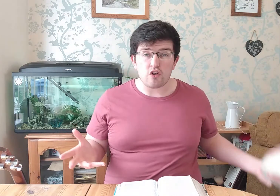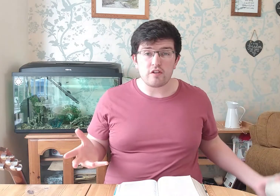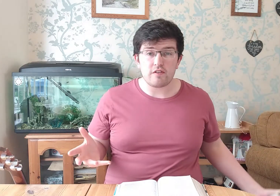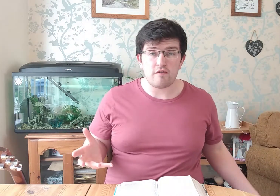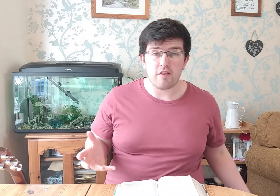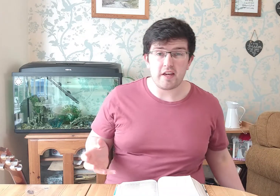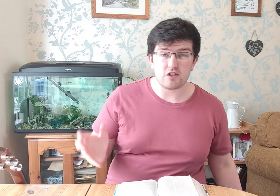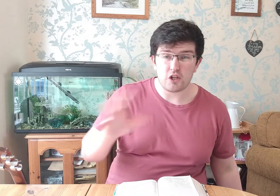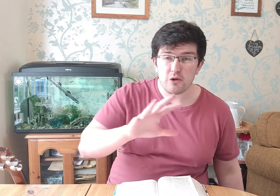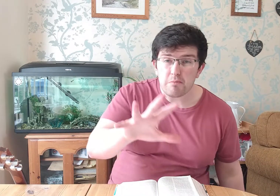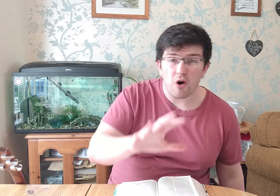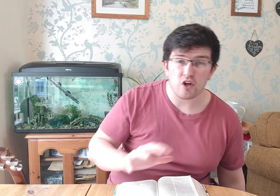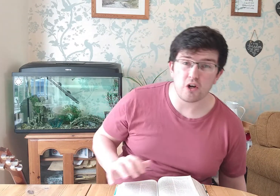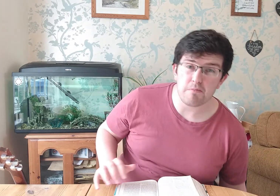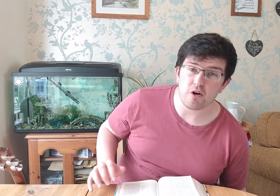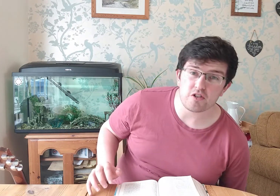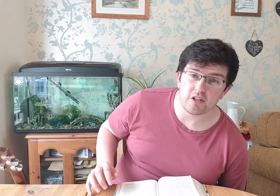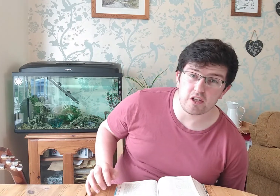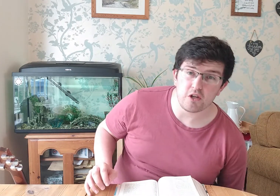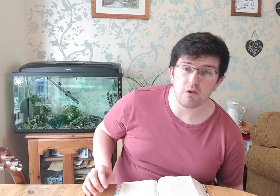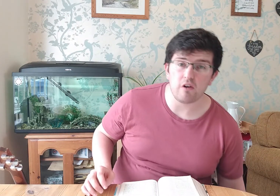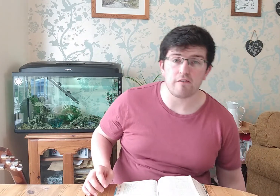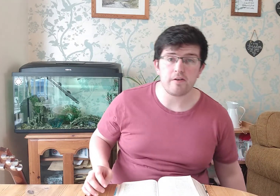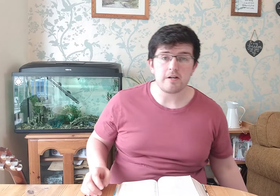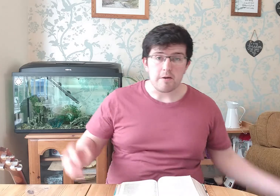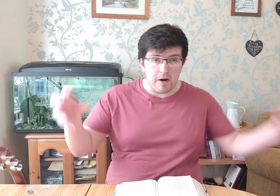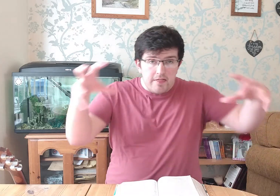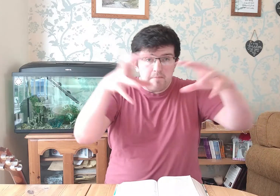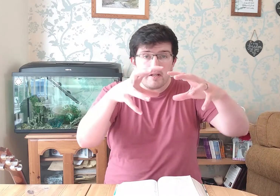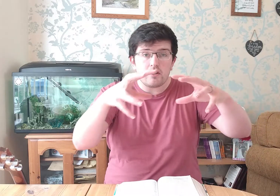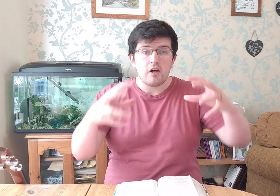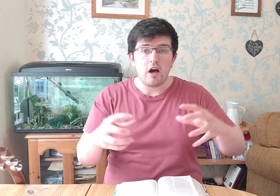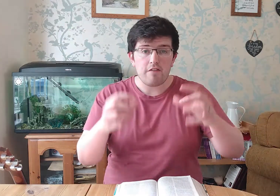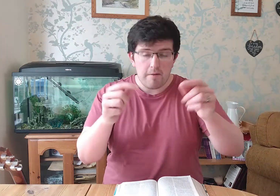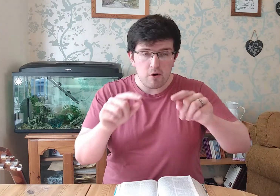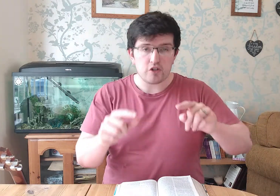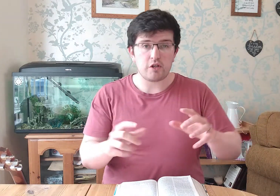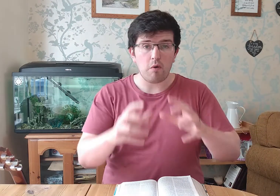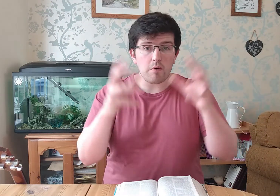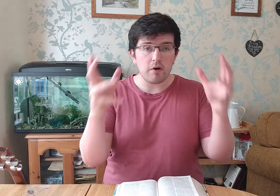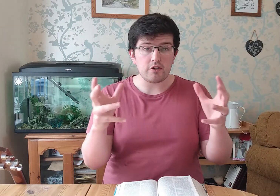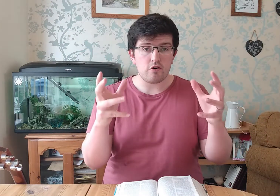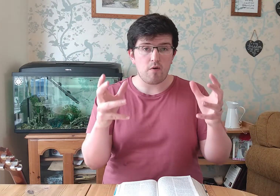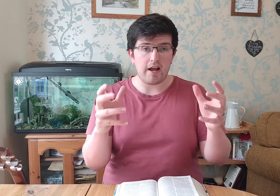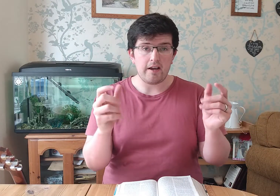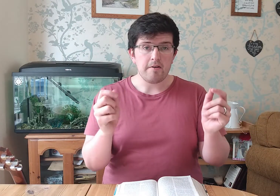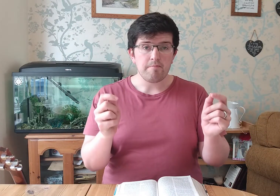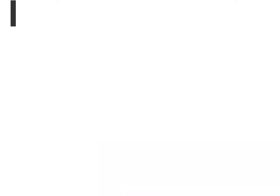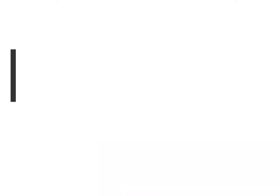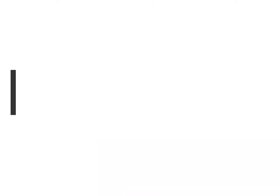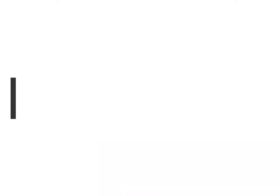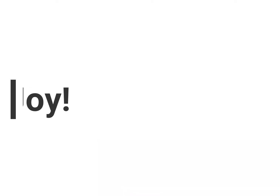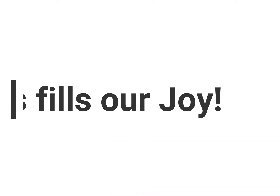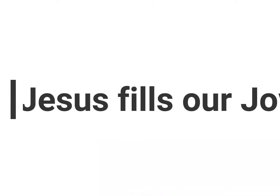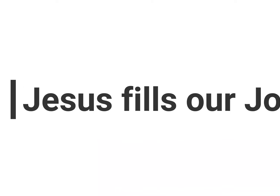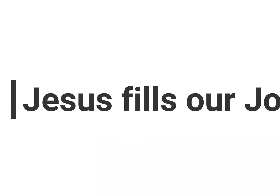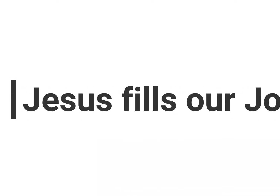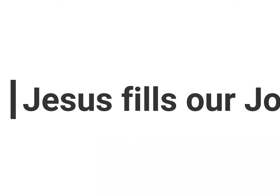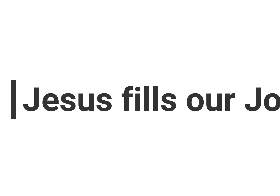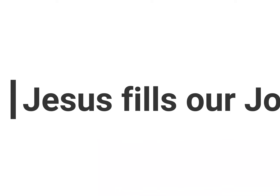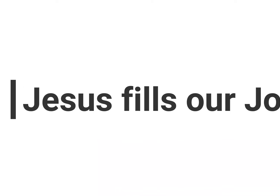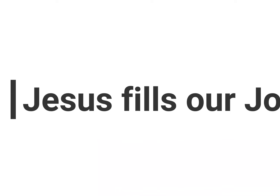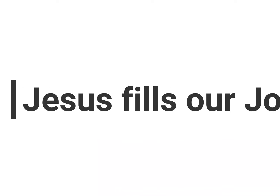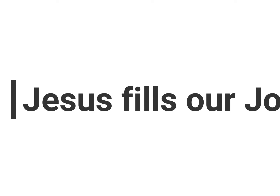be lots of different things that you put on your poster that you love. But in the middle of that poster, what we want you to write is these